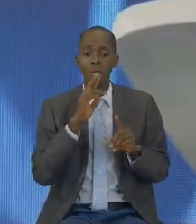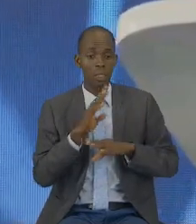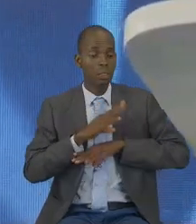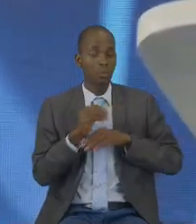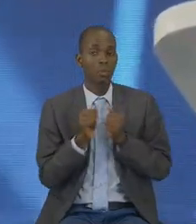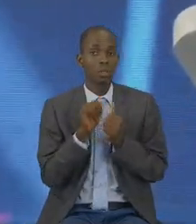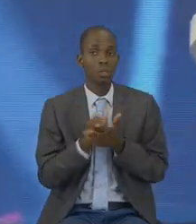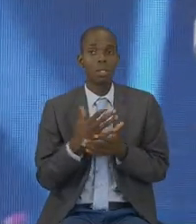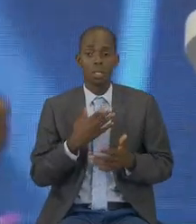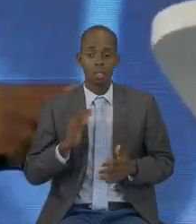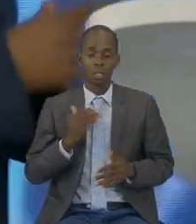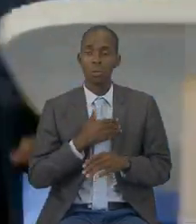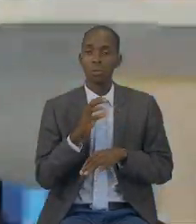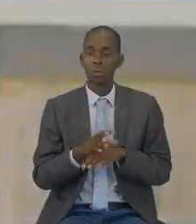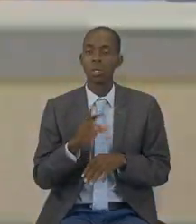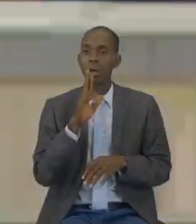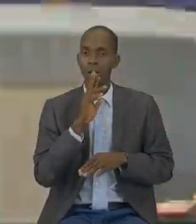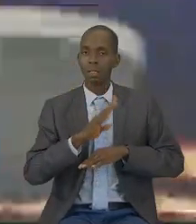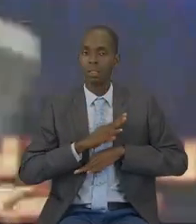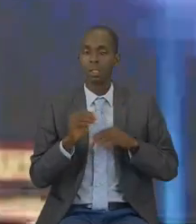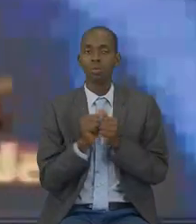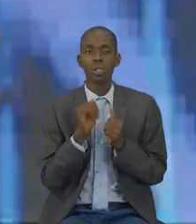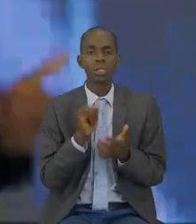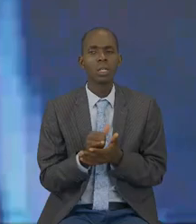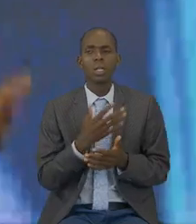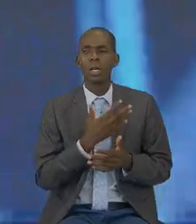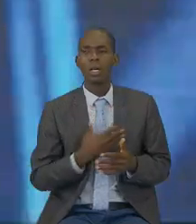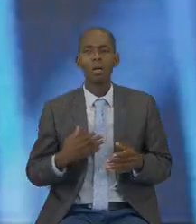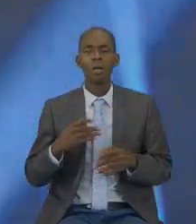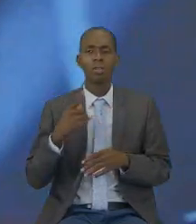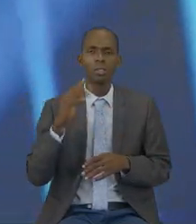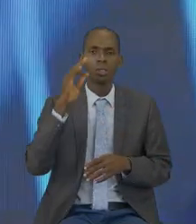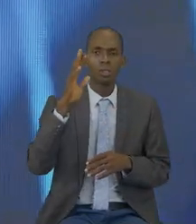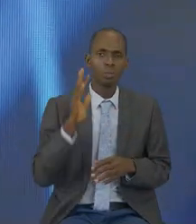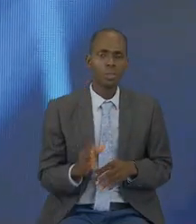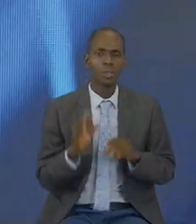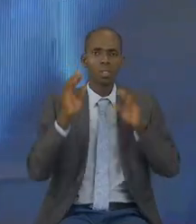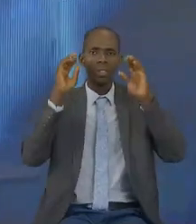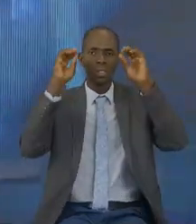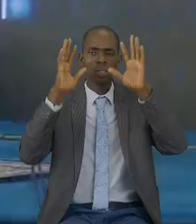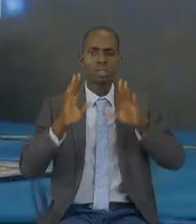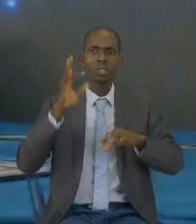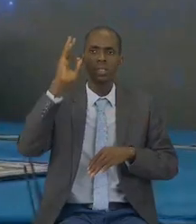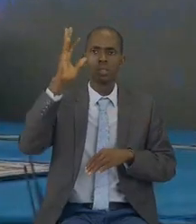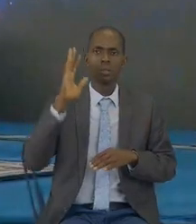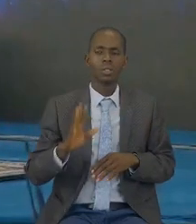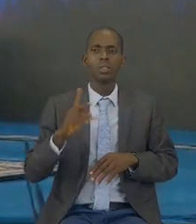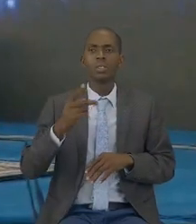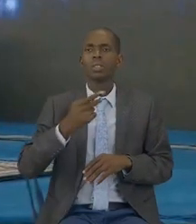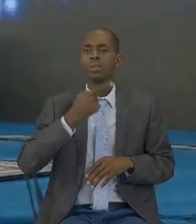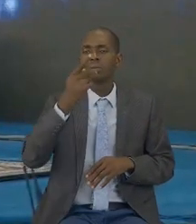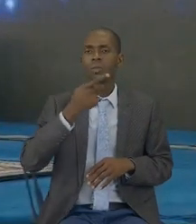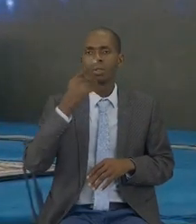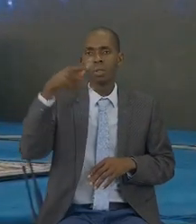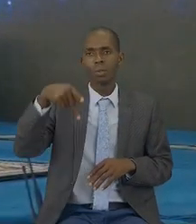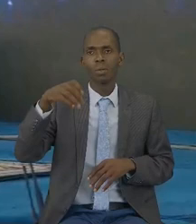they're satisfied with that. And while the preacher, the pastor, the Pentecostal man of